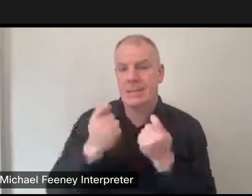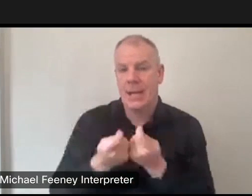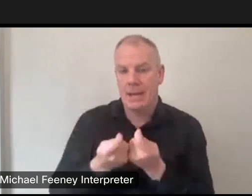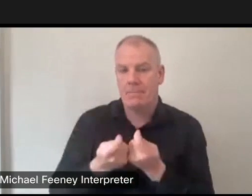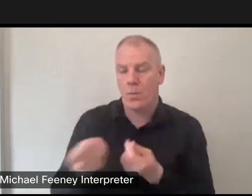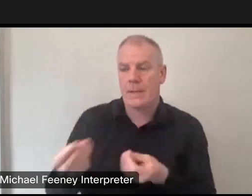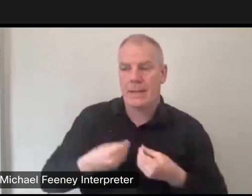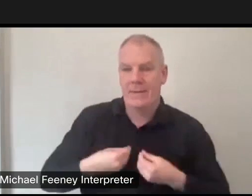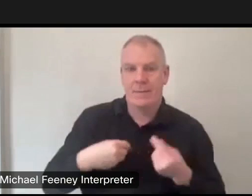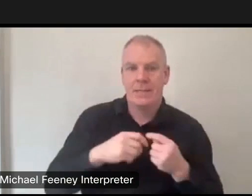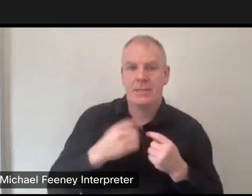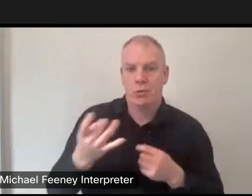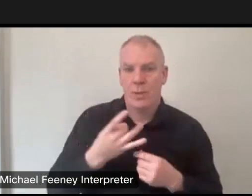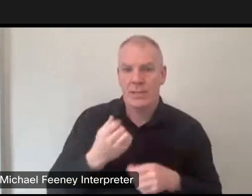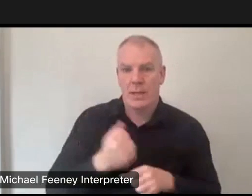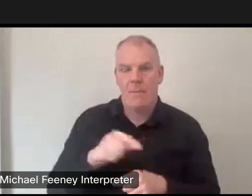me.